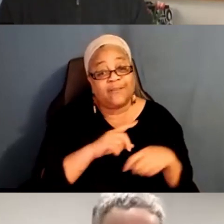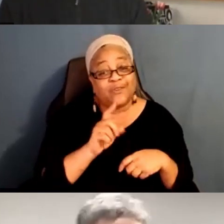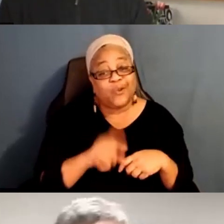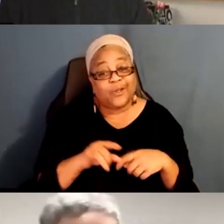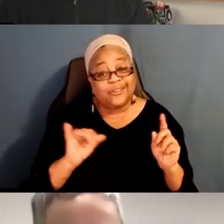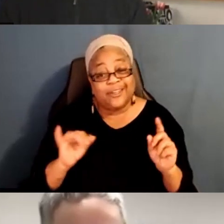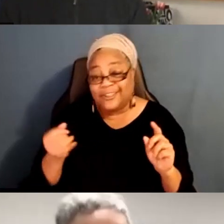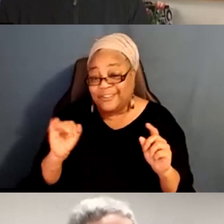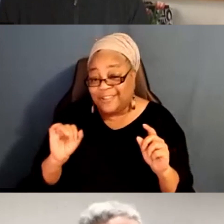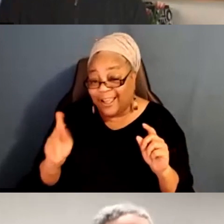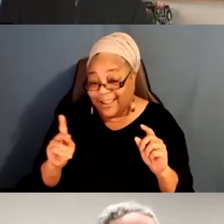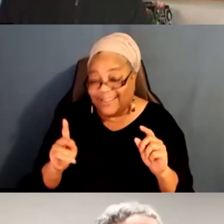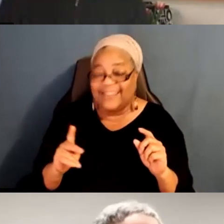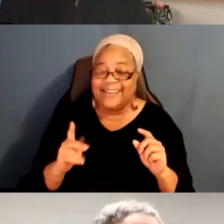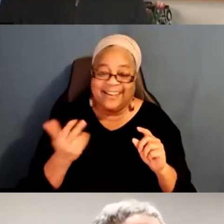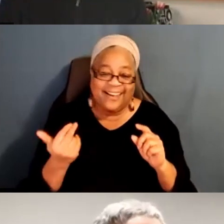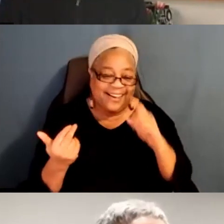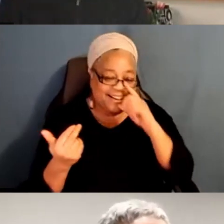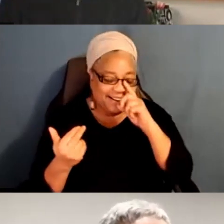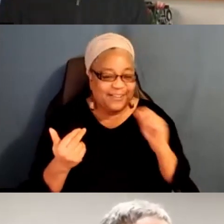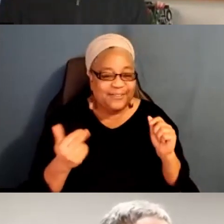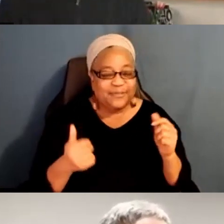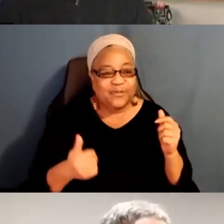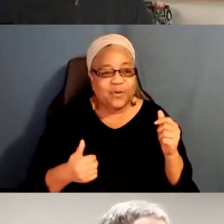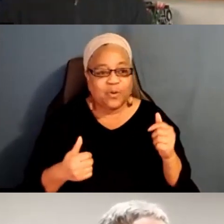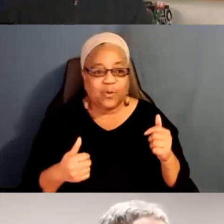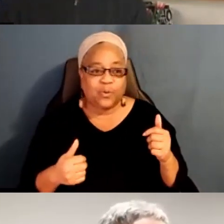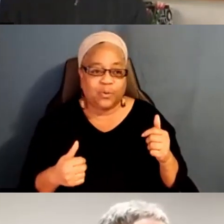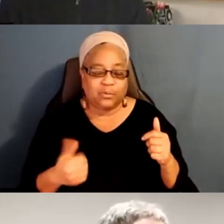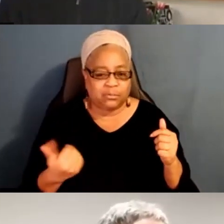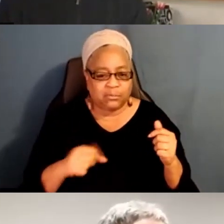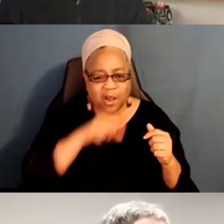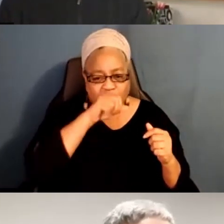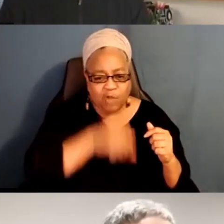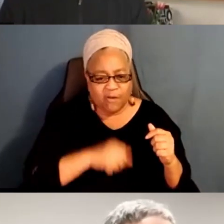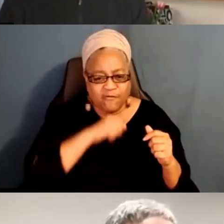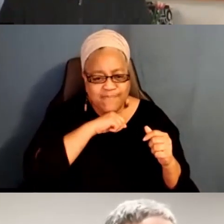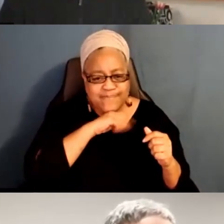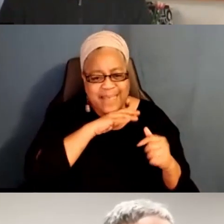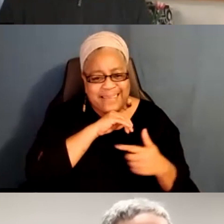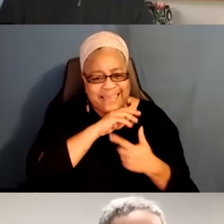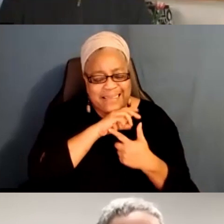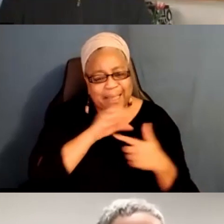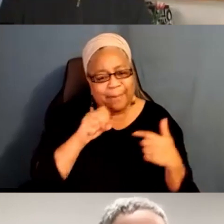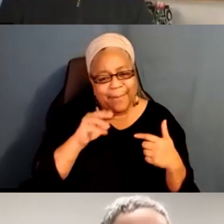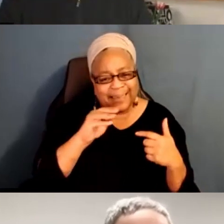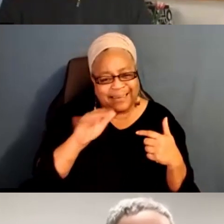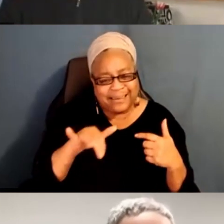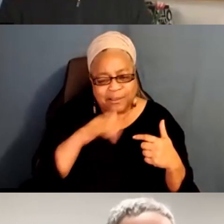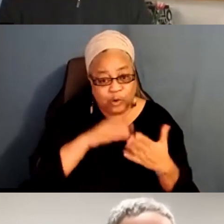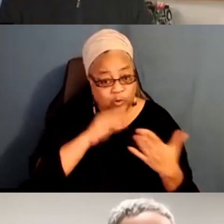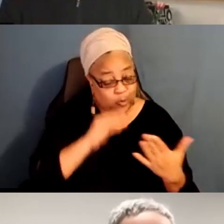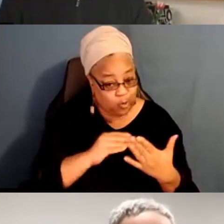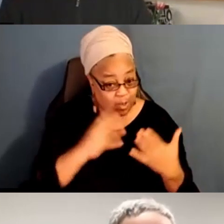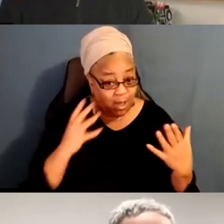which was, I love the messy, I love the messy. We learned so much from the messy. And I